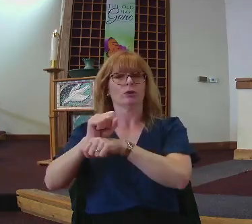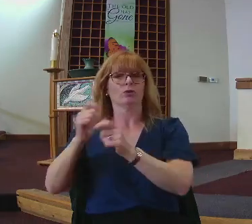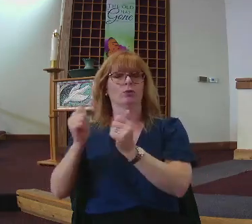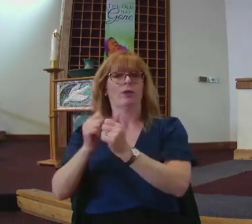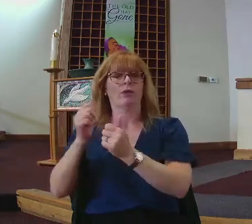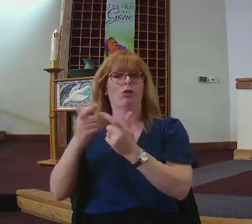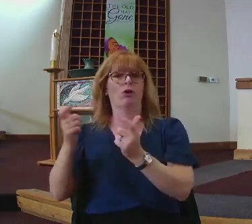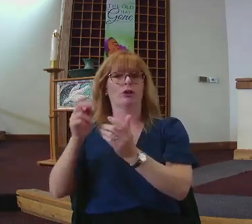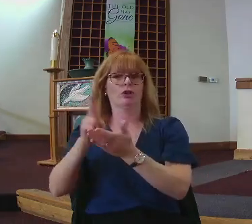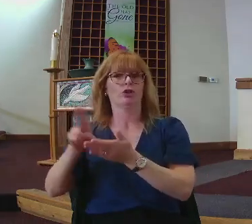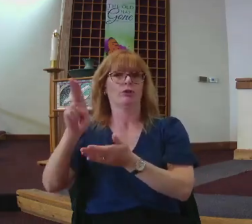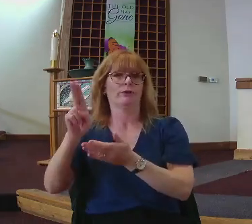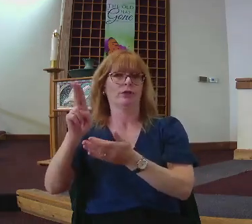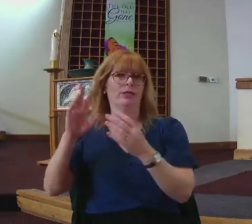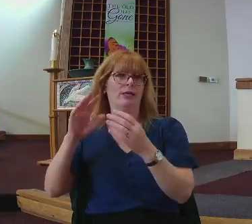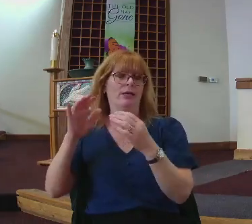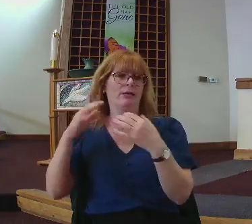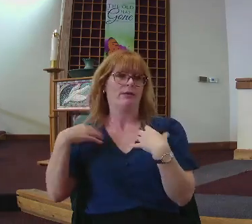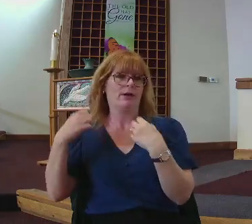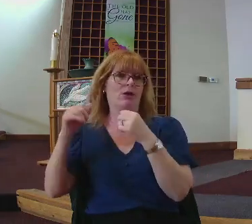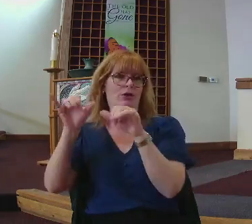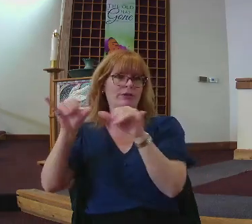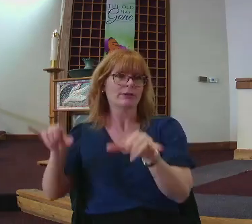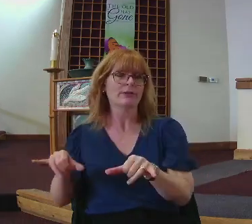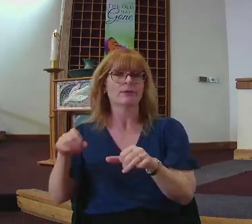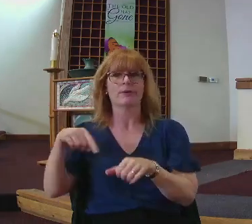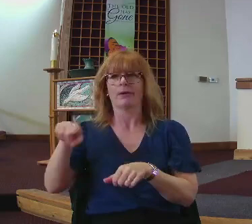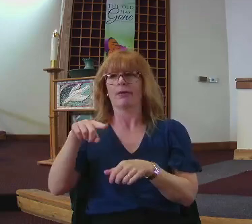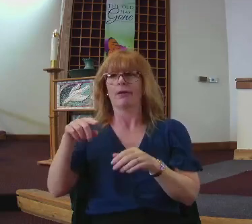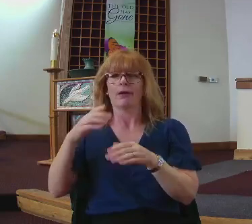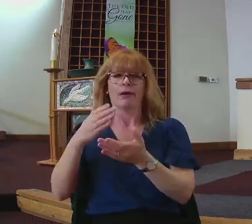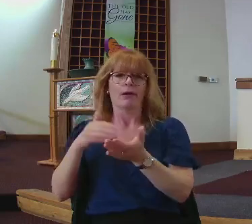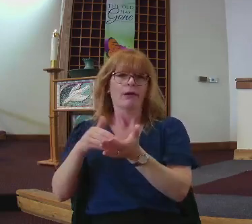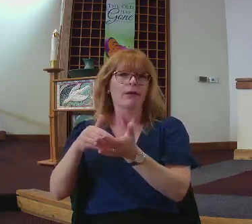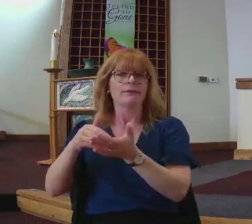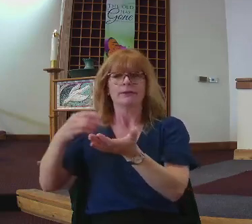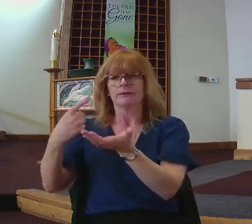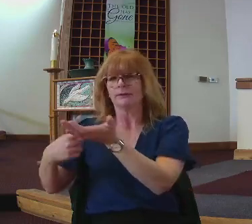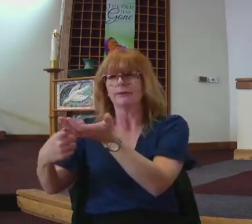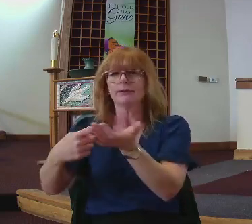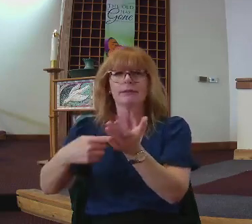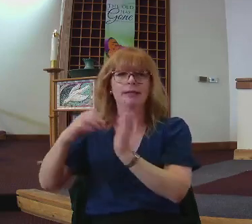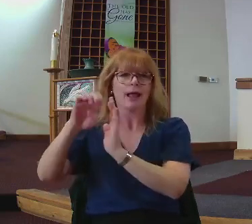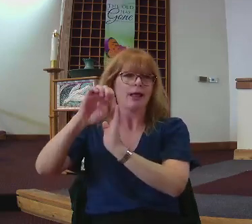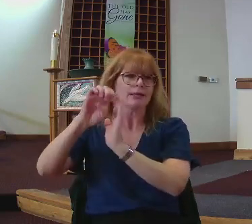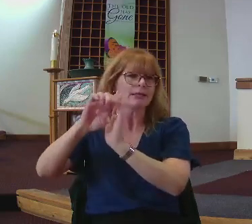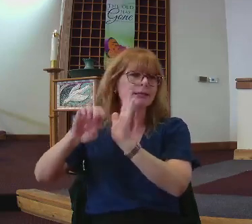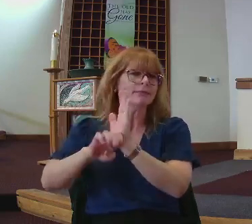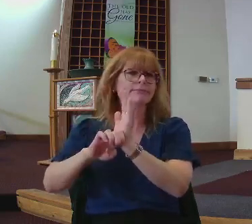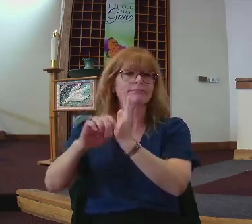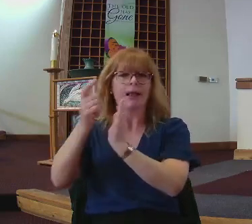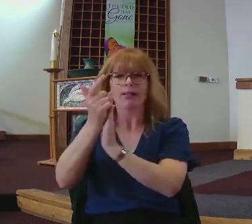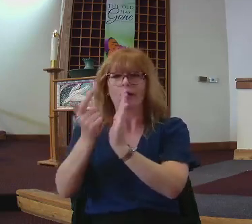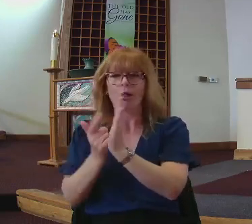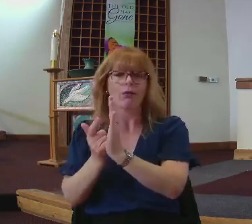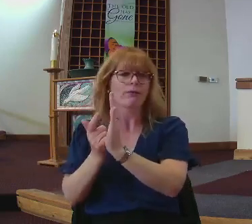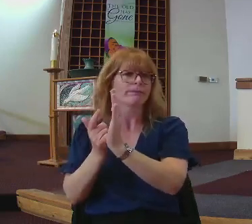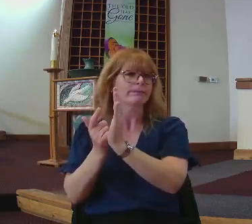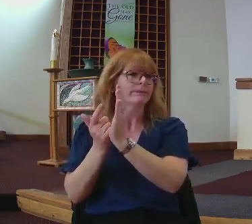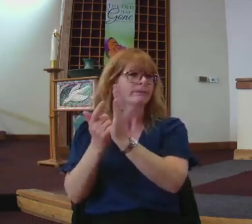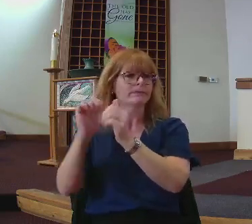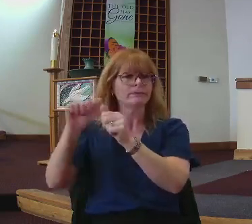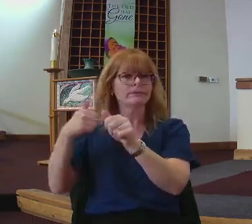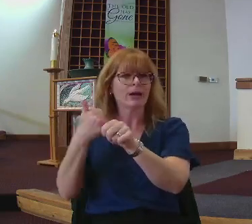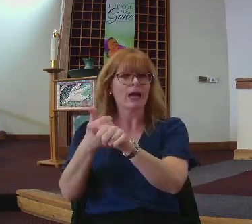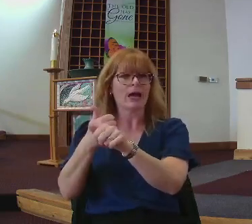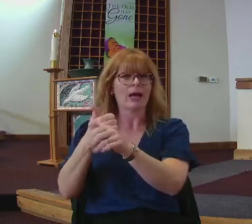together groups of people, and they talk about ethics and morality and legal and spiritual issues. The medical community does